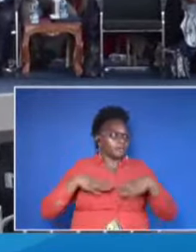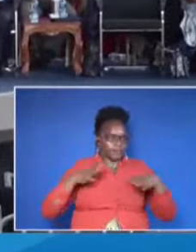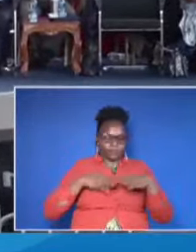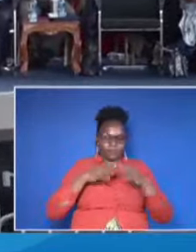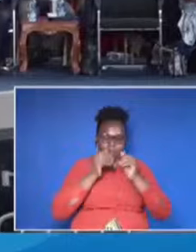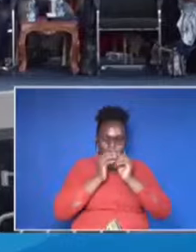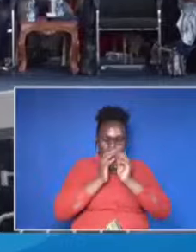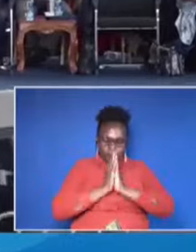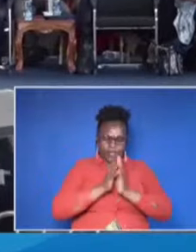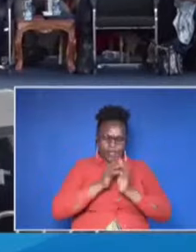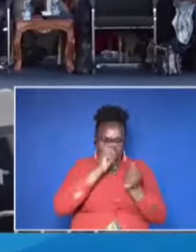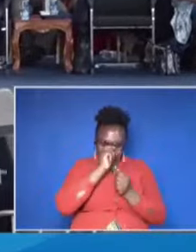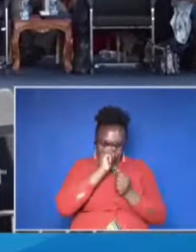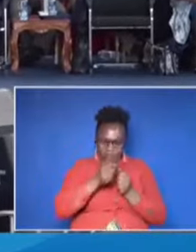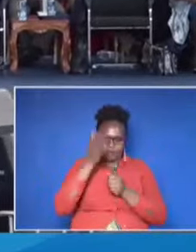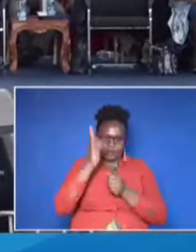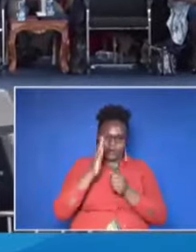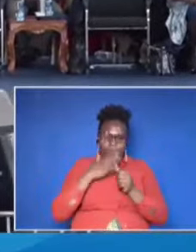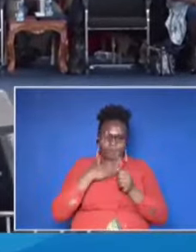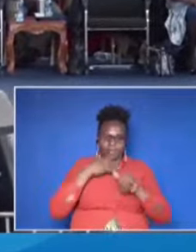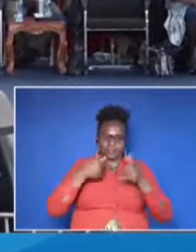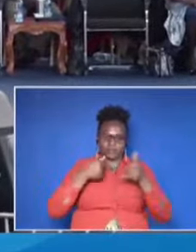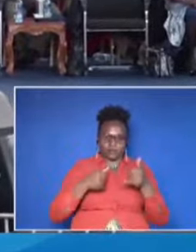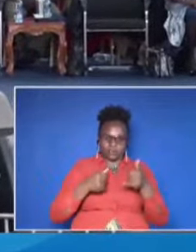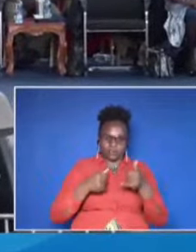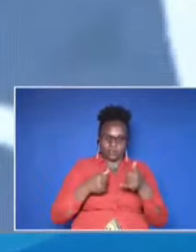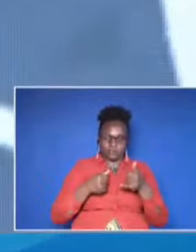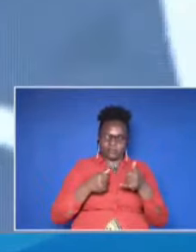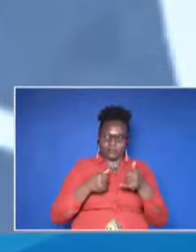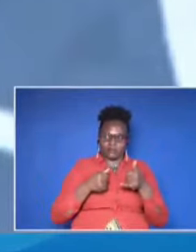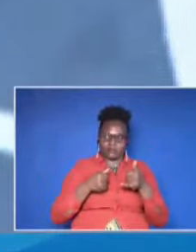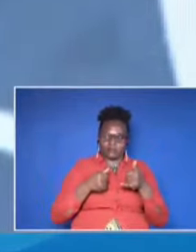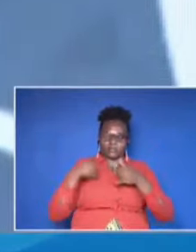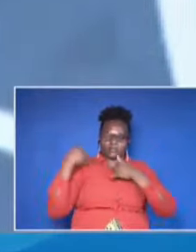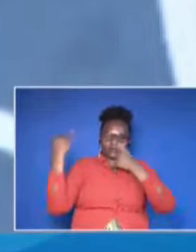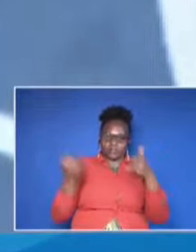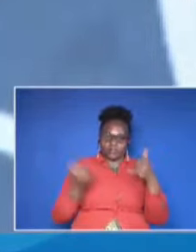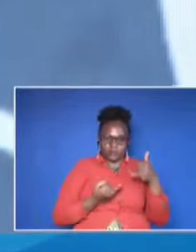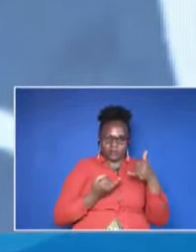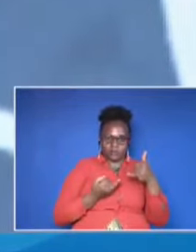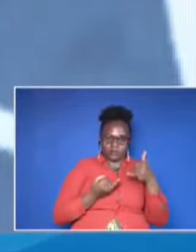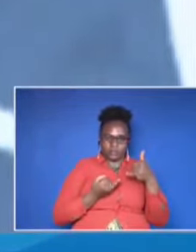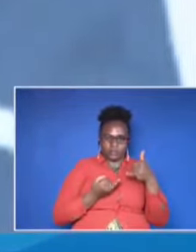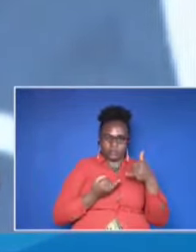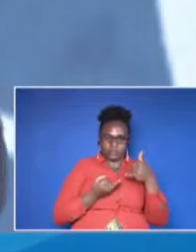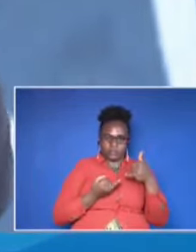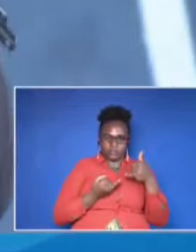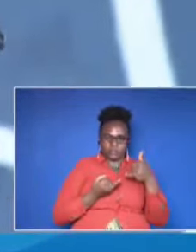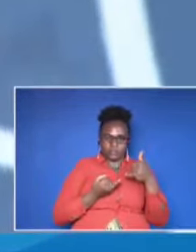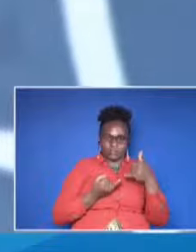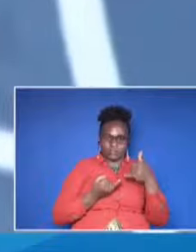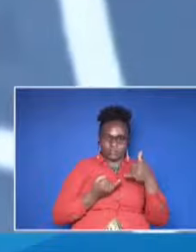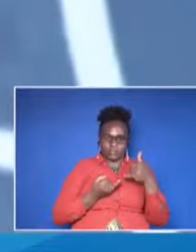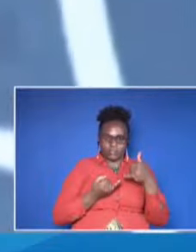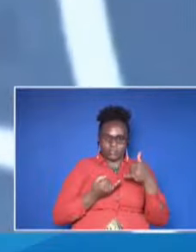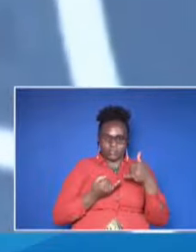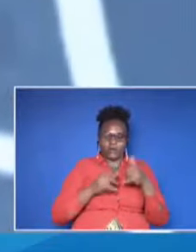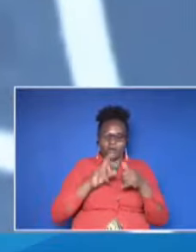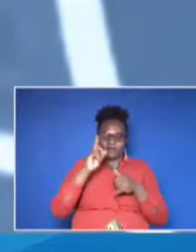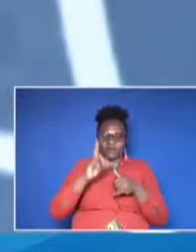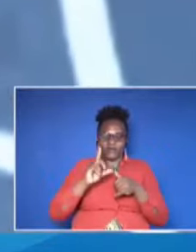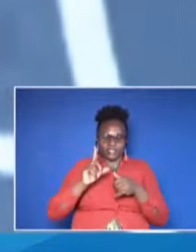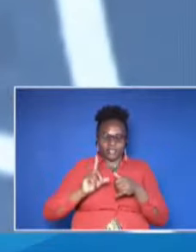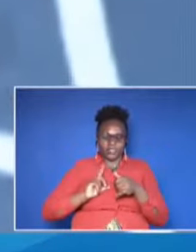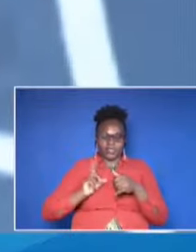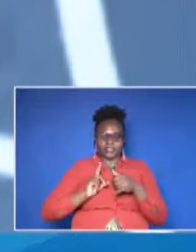country and now it is my pleasure to invite Her Excellency the first lady